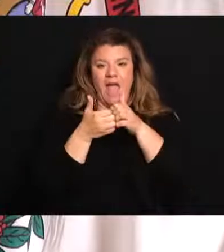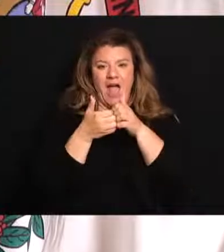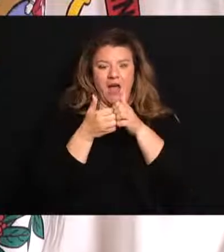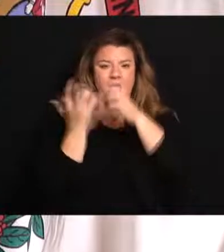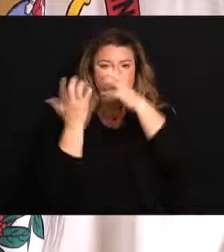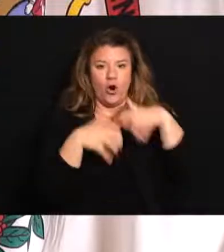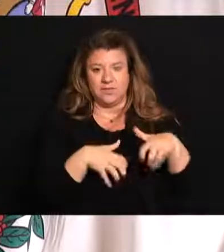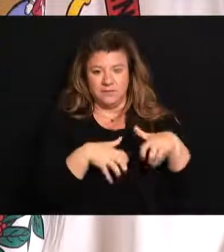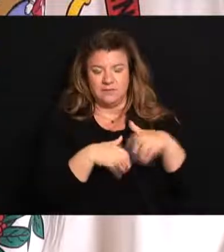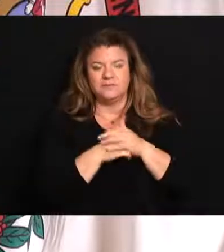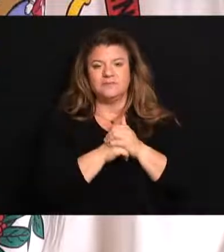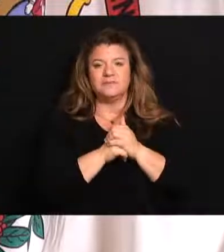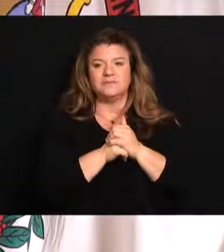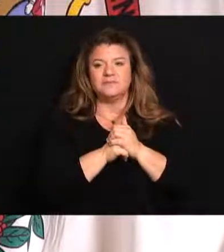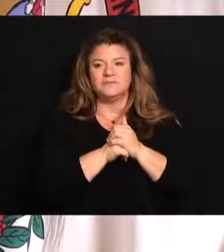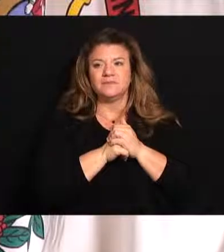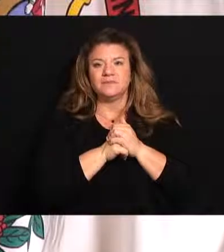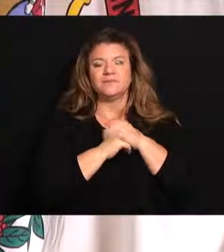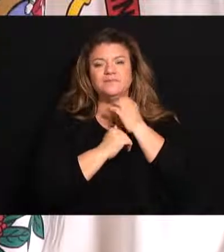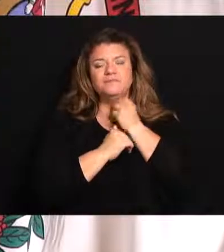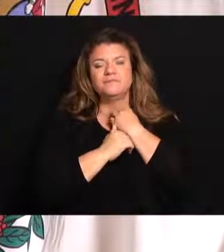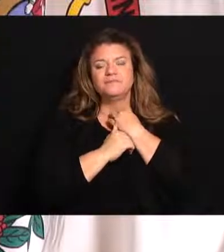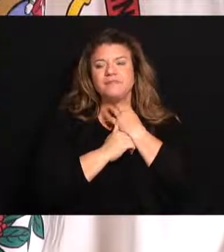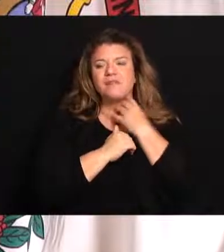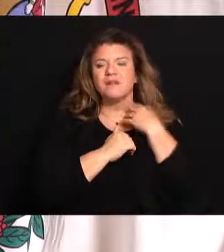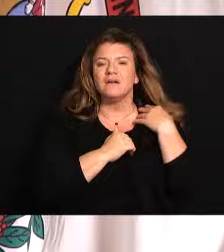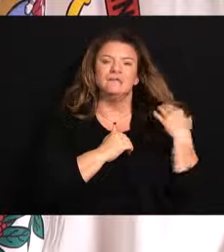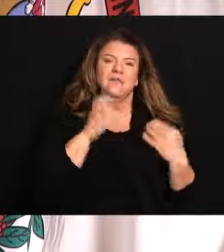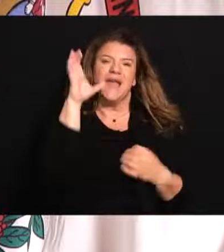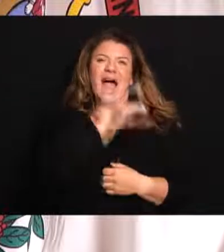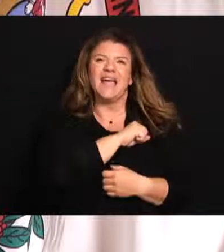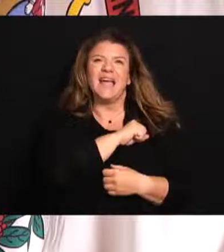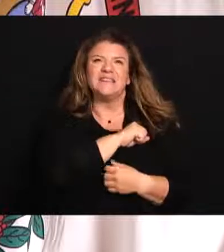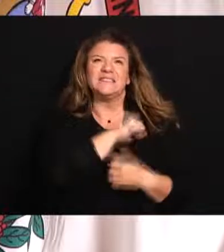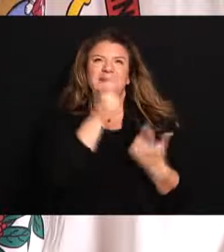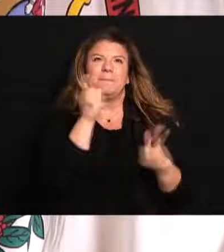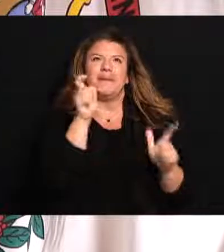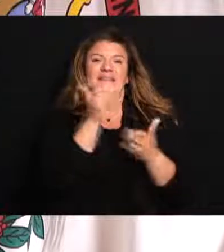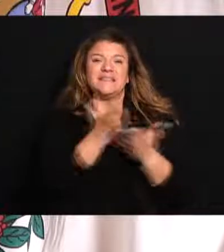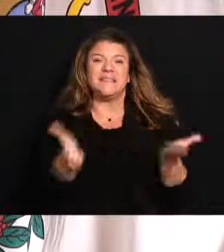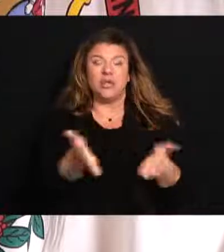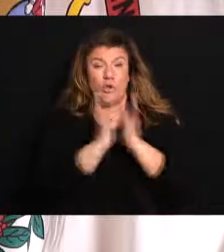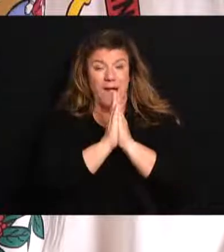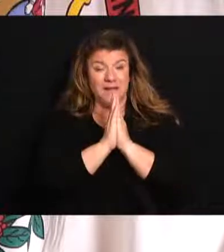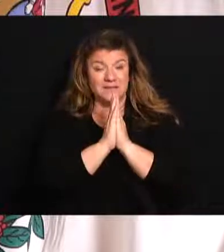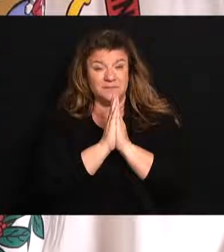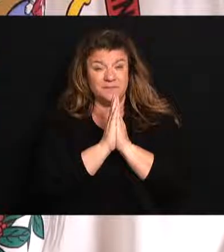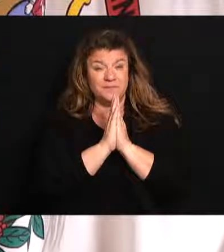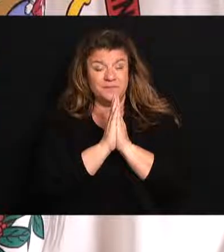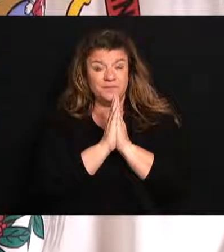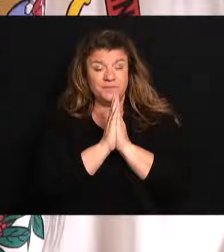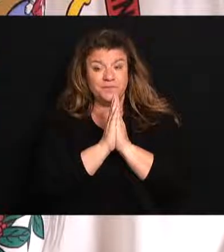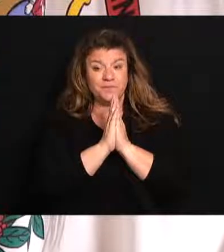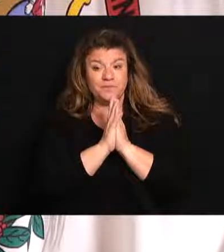works. I guess the biggest thing that you asked at the end was,